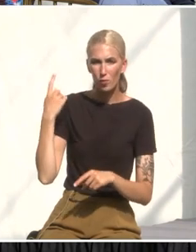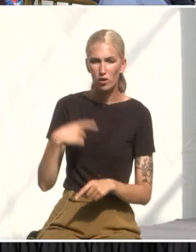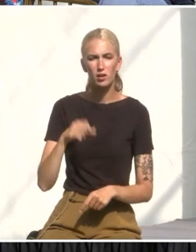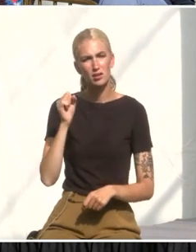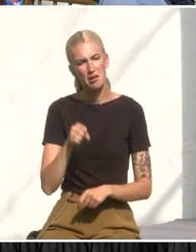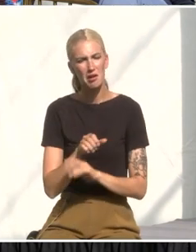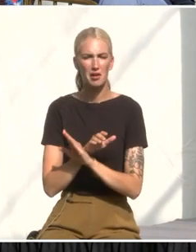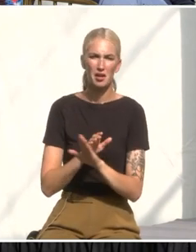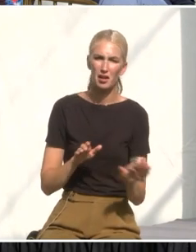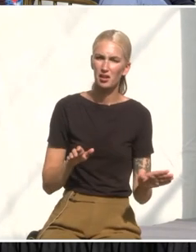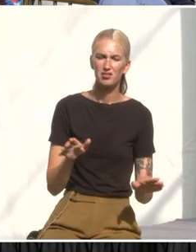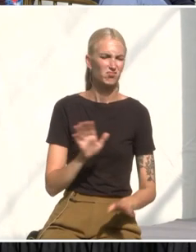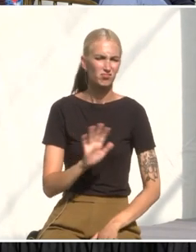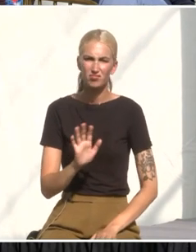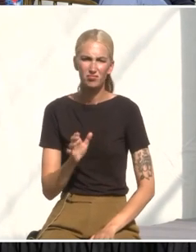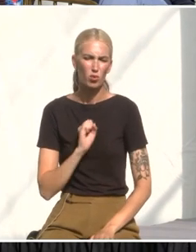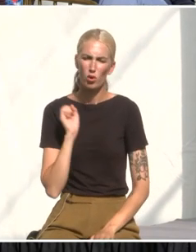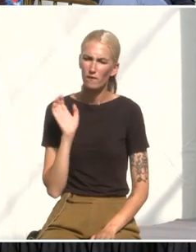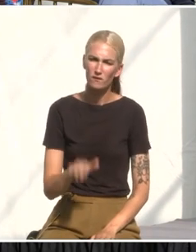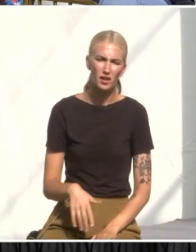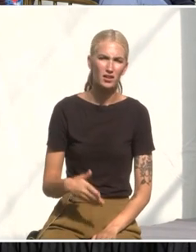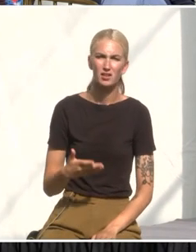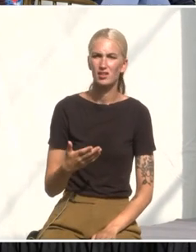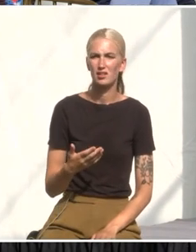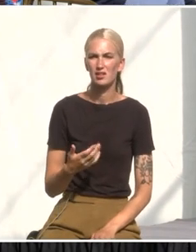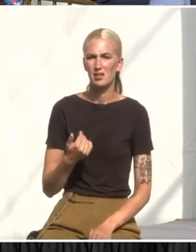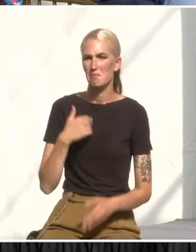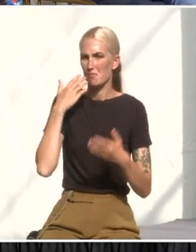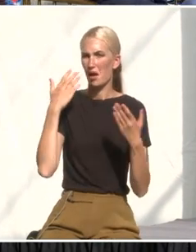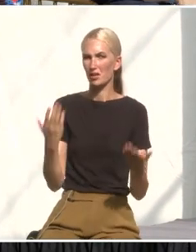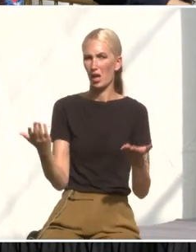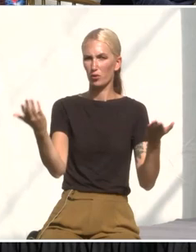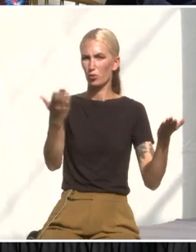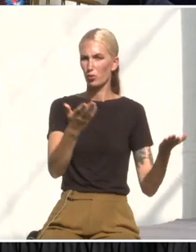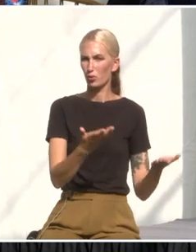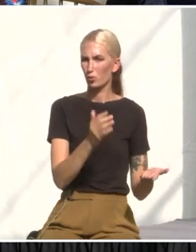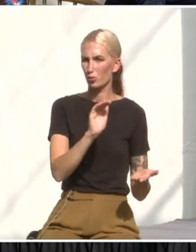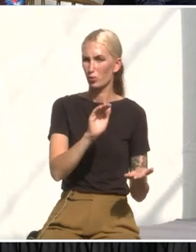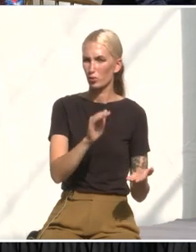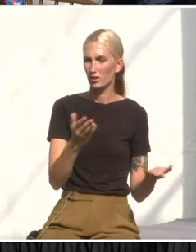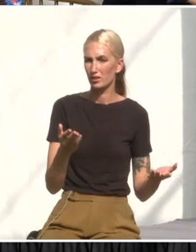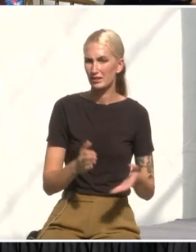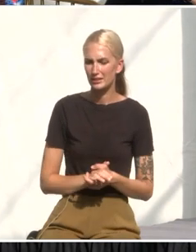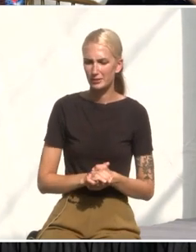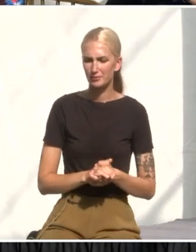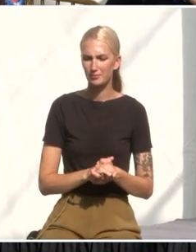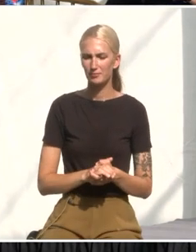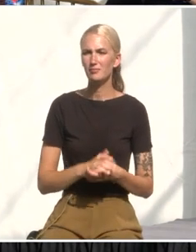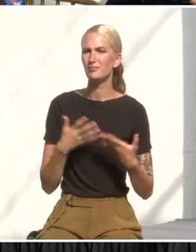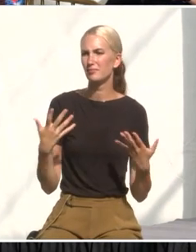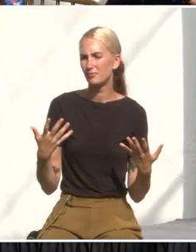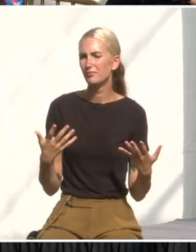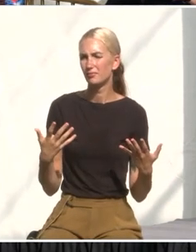it myself. I don't need any help. I don't know who to turn to for help. So